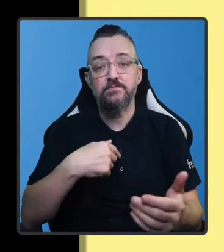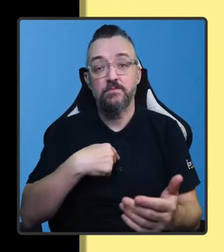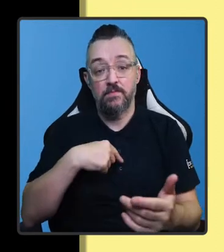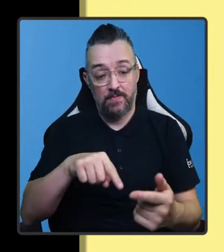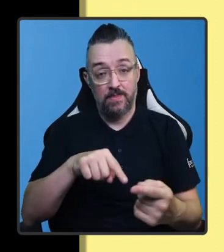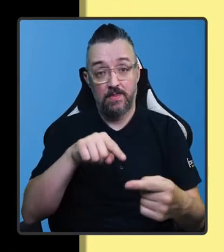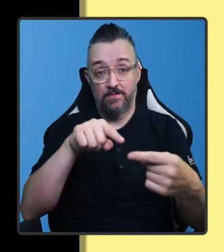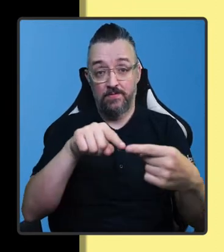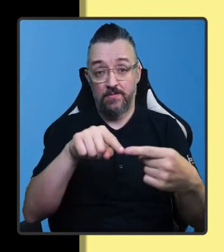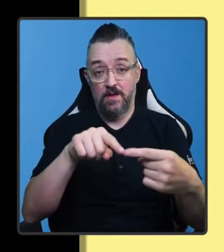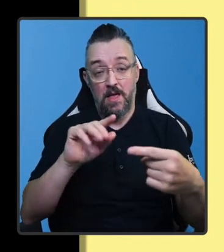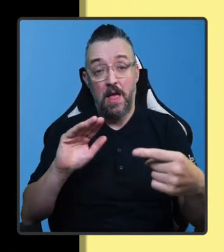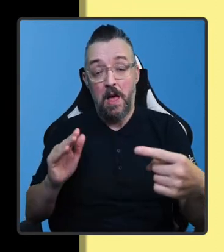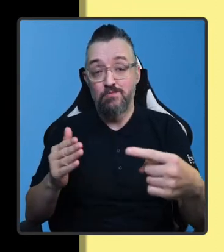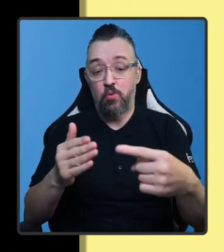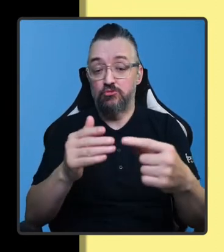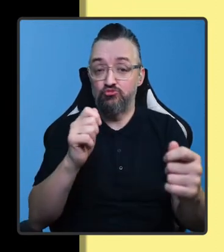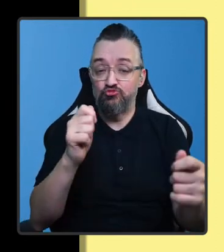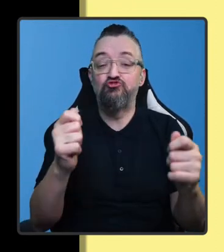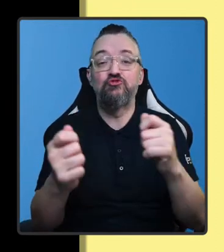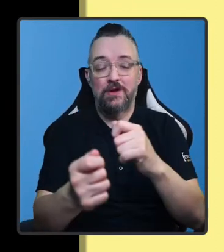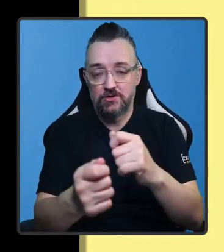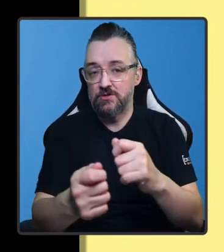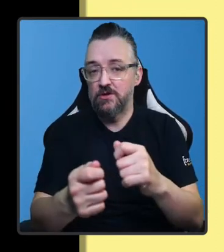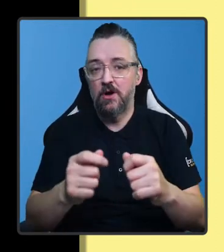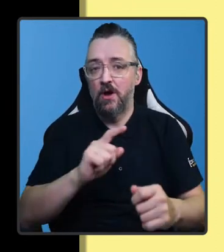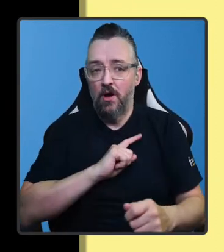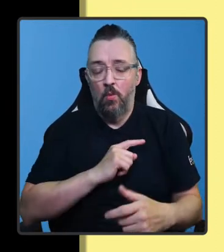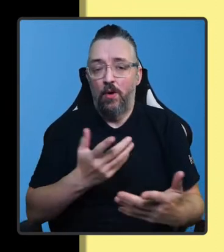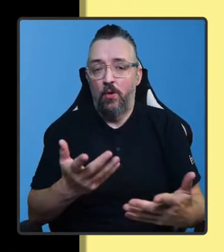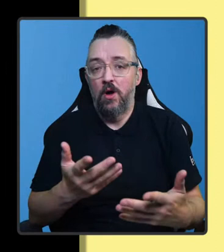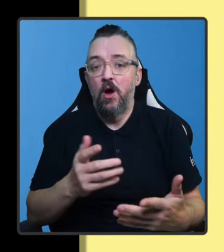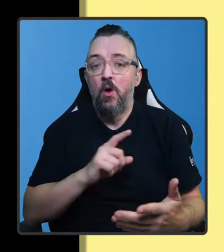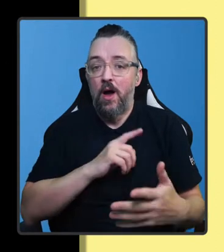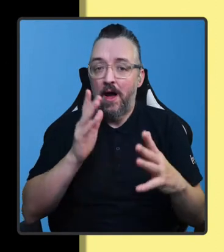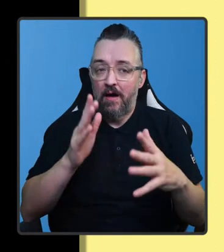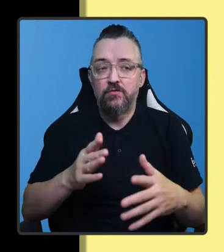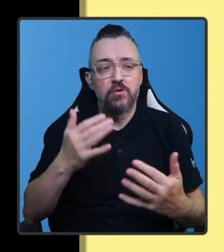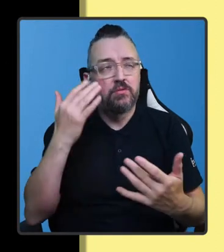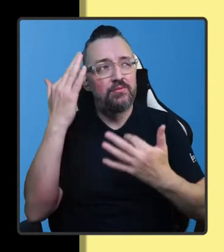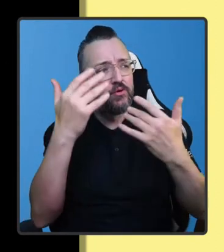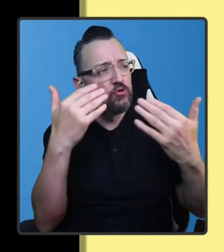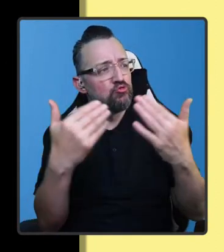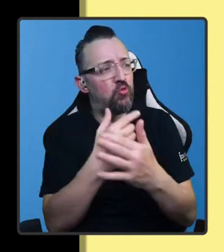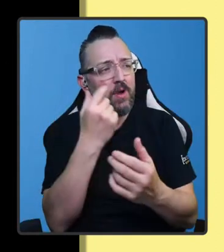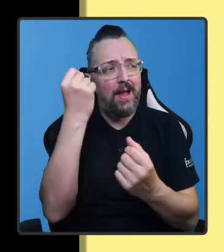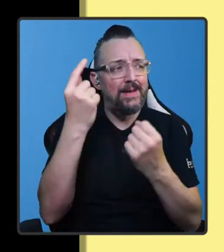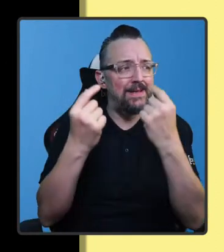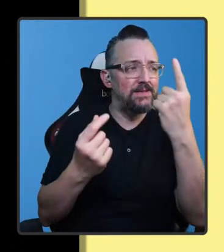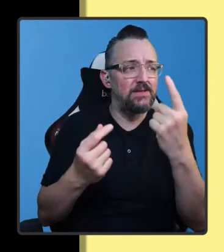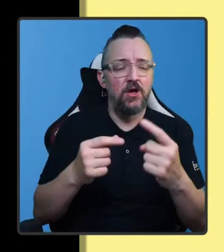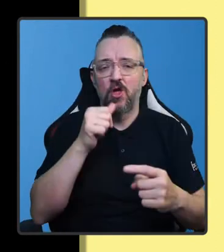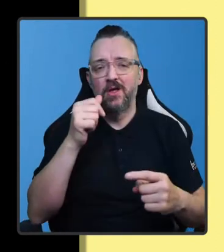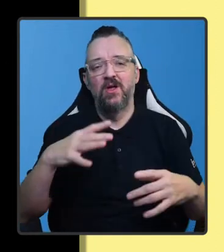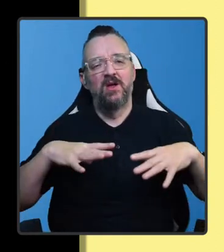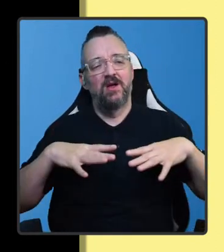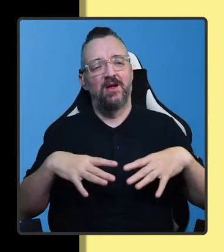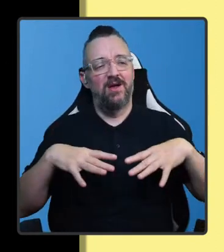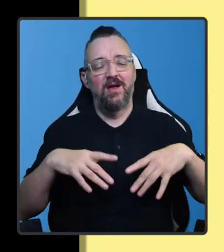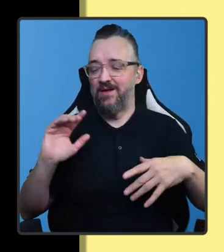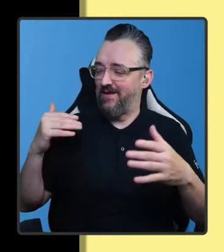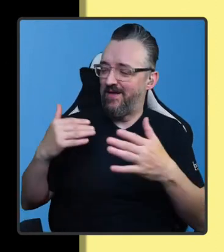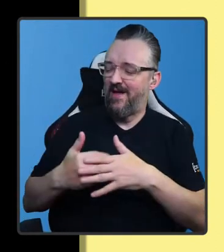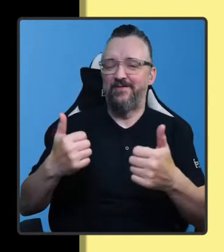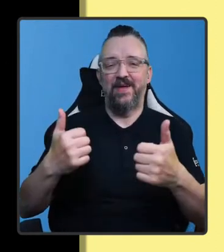many of the issues that we tackle together. Let's look for new ideas. Let's not just rest in our laurels because we're doing well.